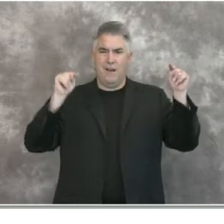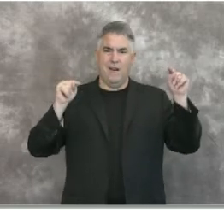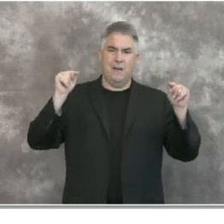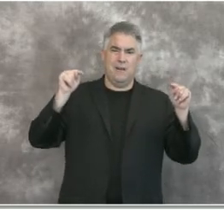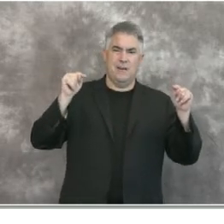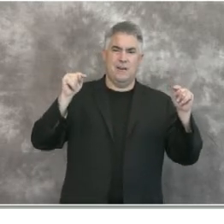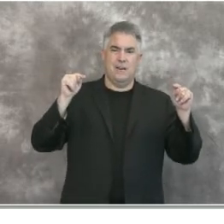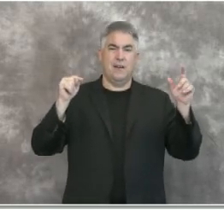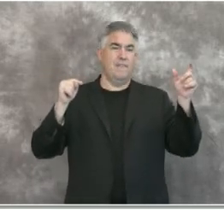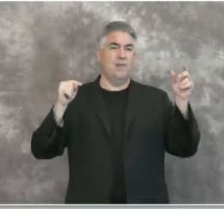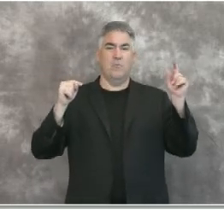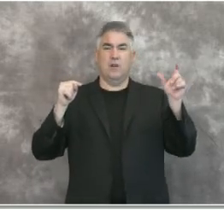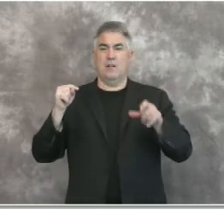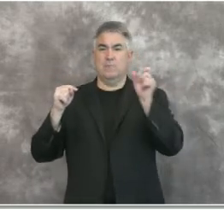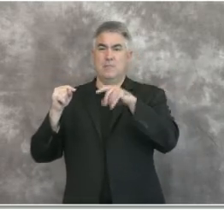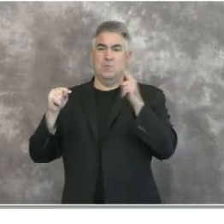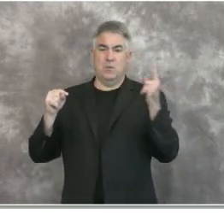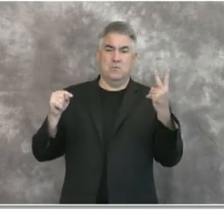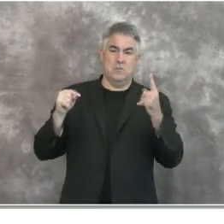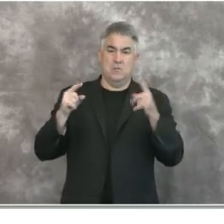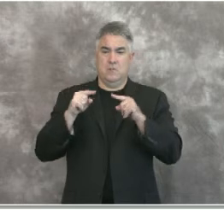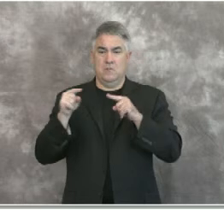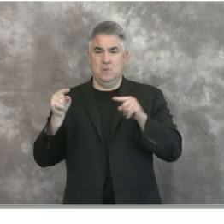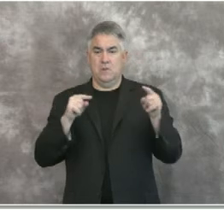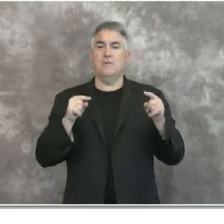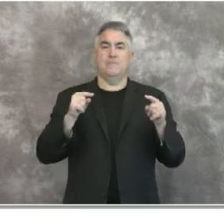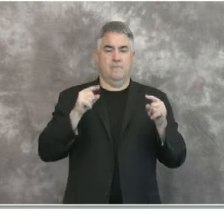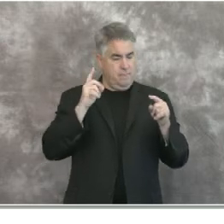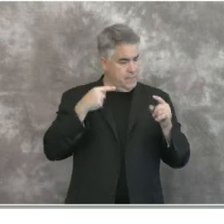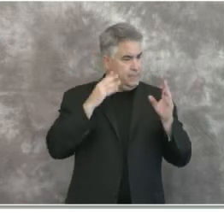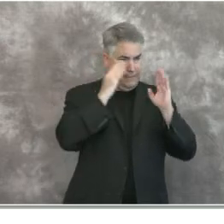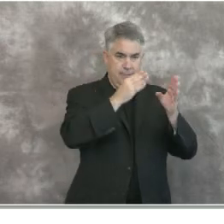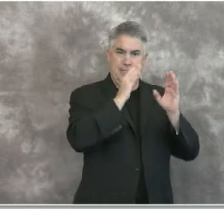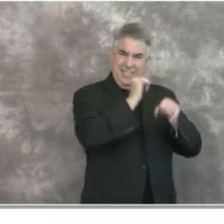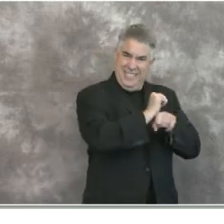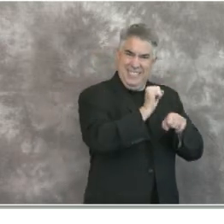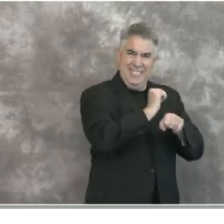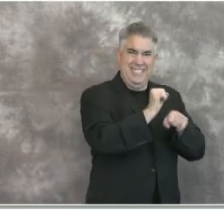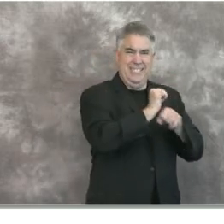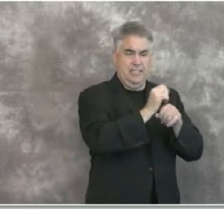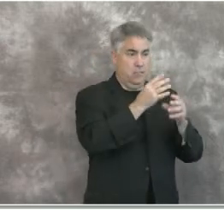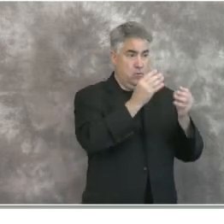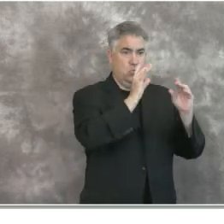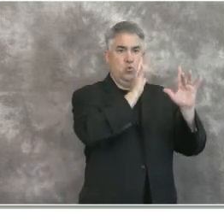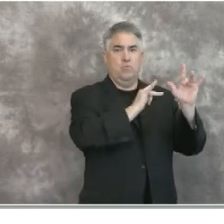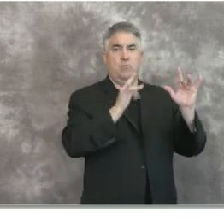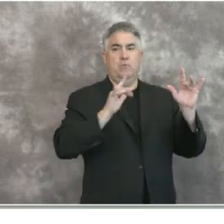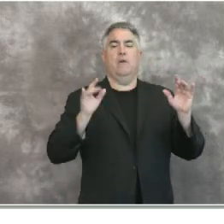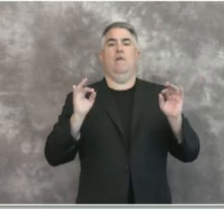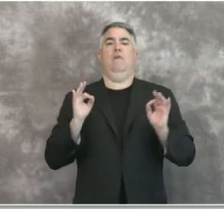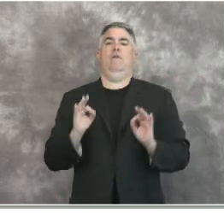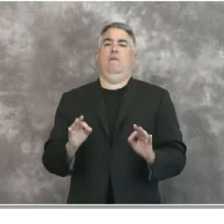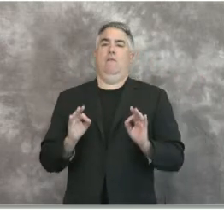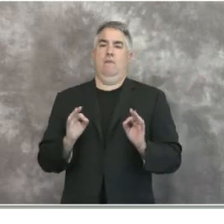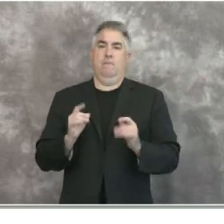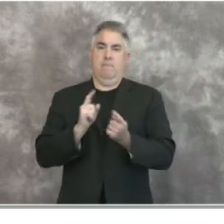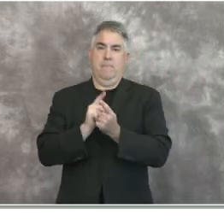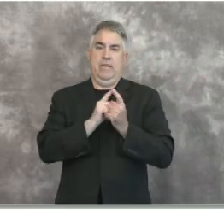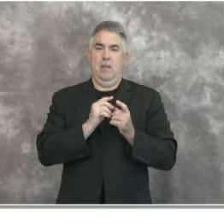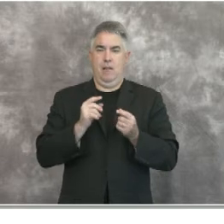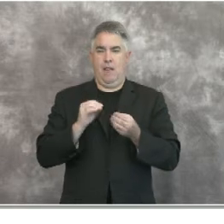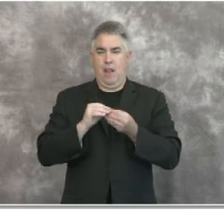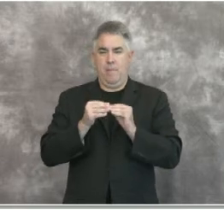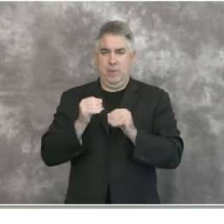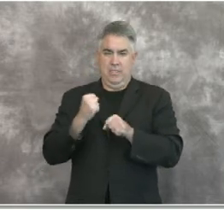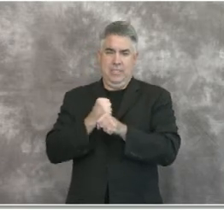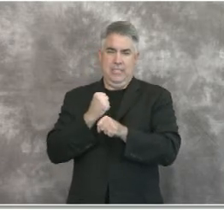action. We are trying to design a system that really takes into account a realistic condition of what's on the